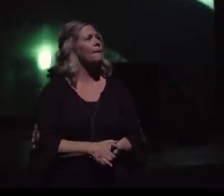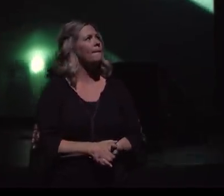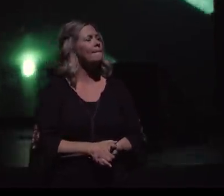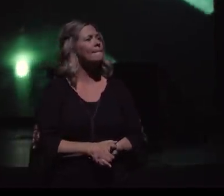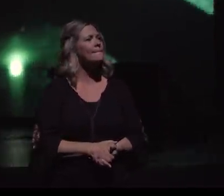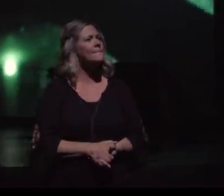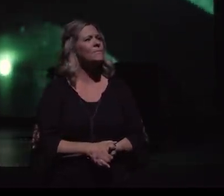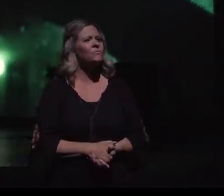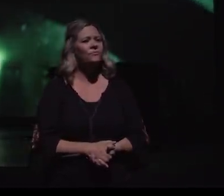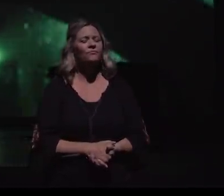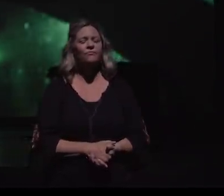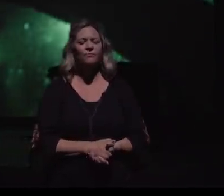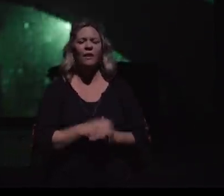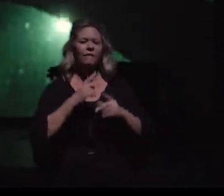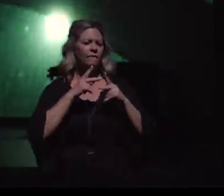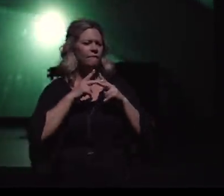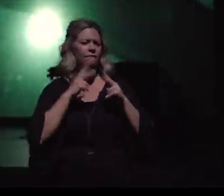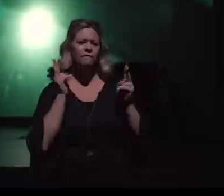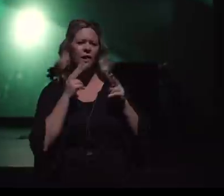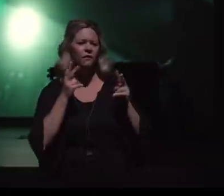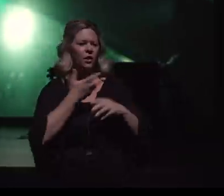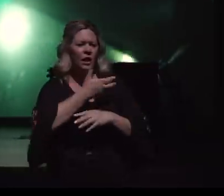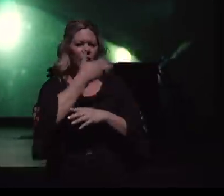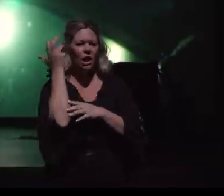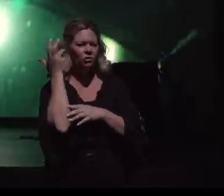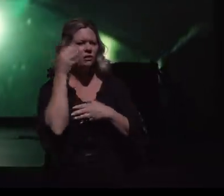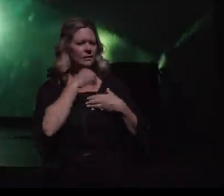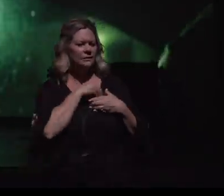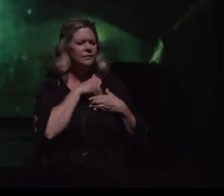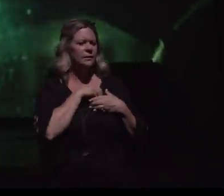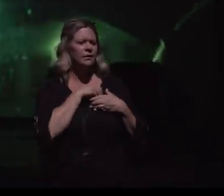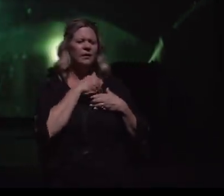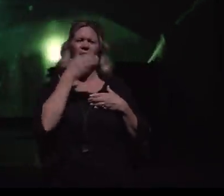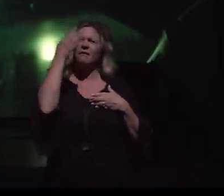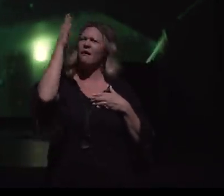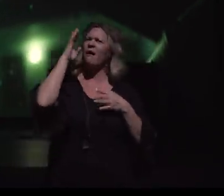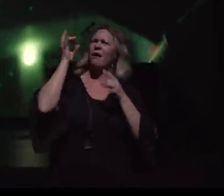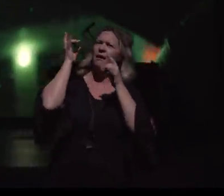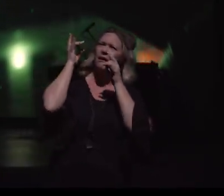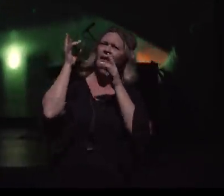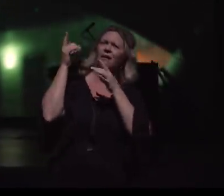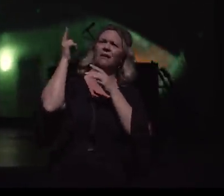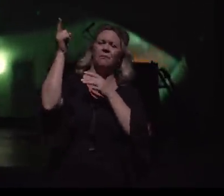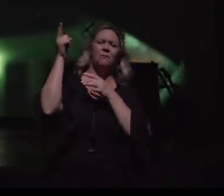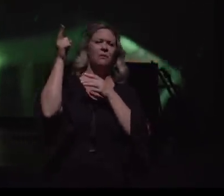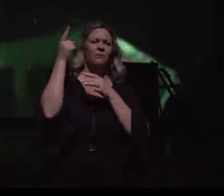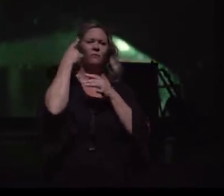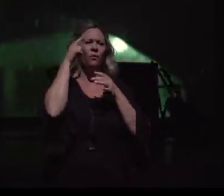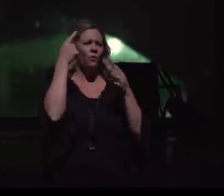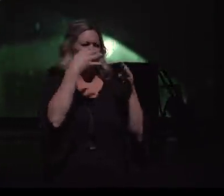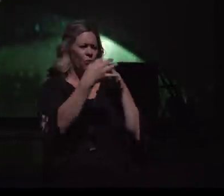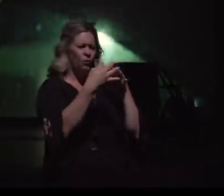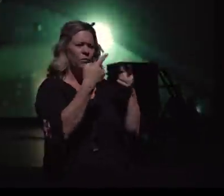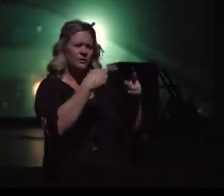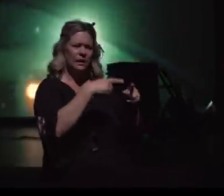So I was just very, like, angry at God. I hated him for what was going on around me.